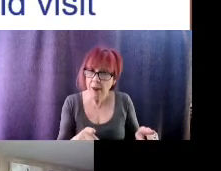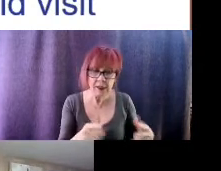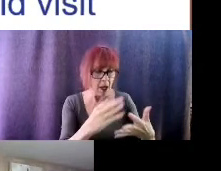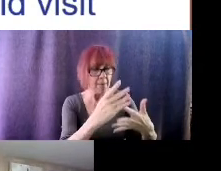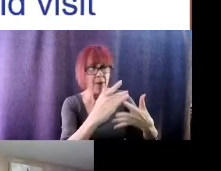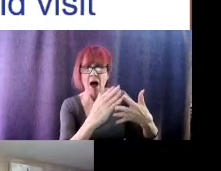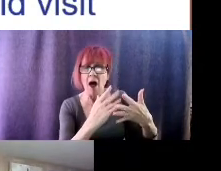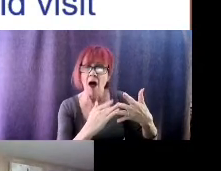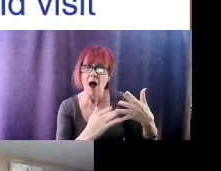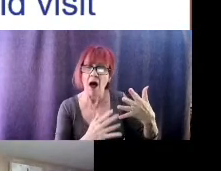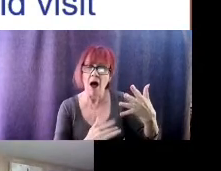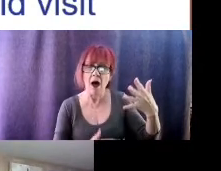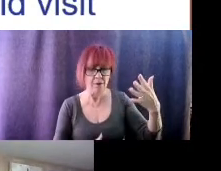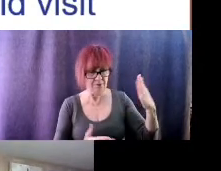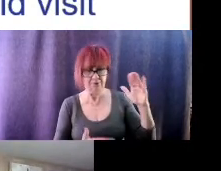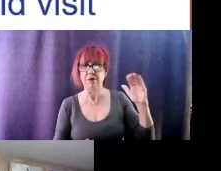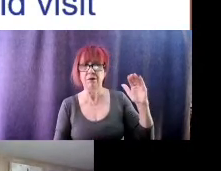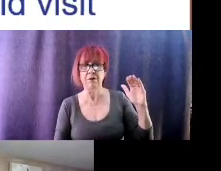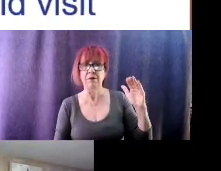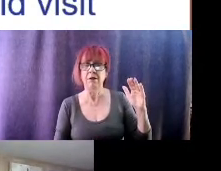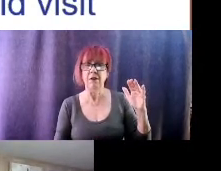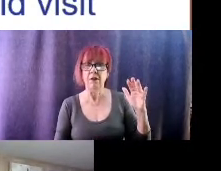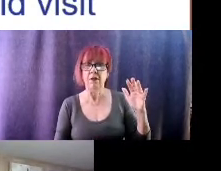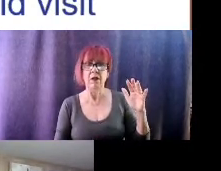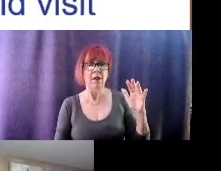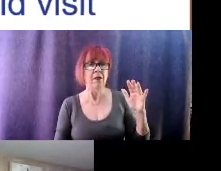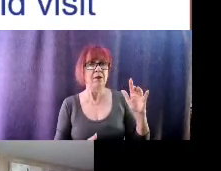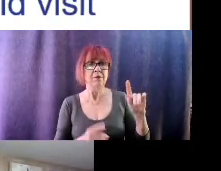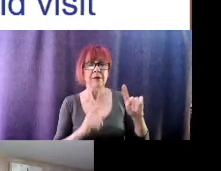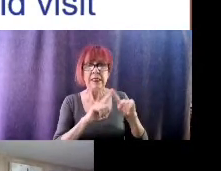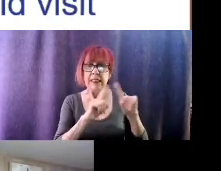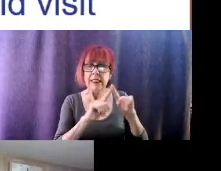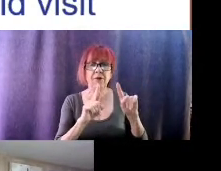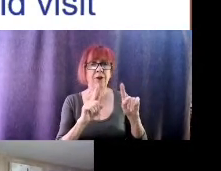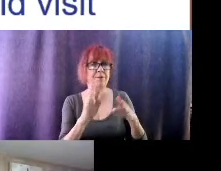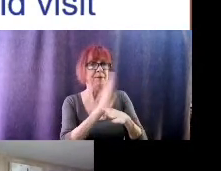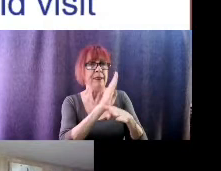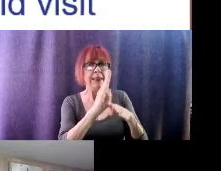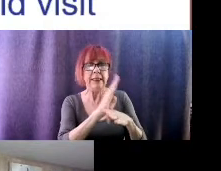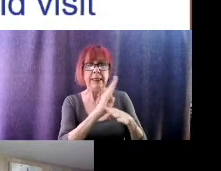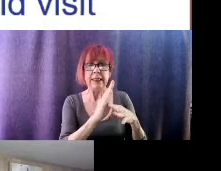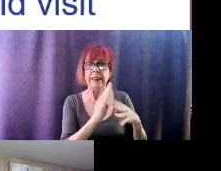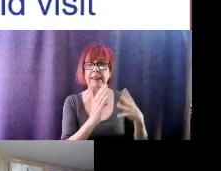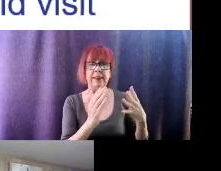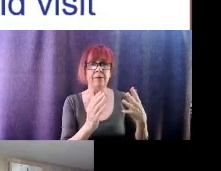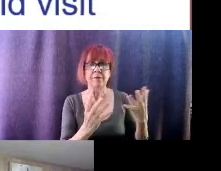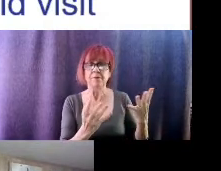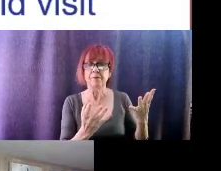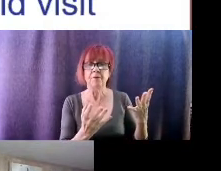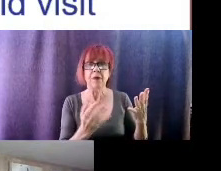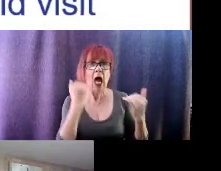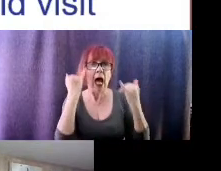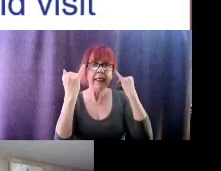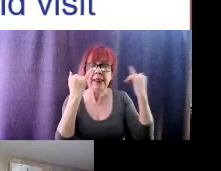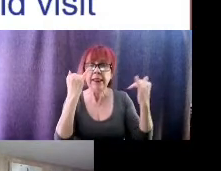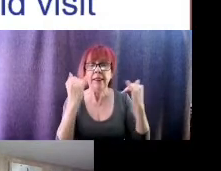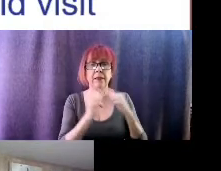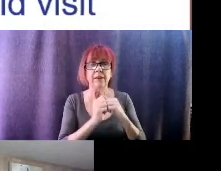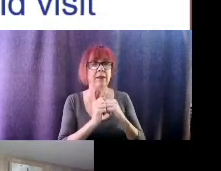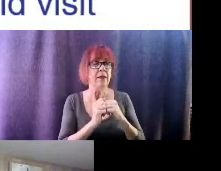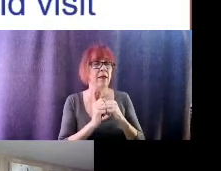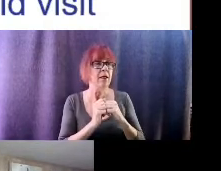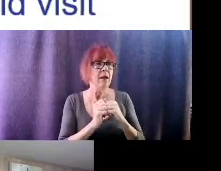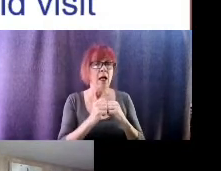page long, legal pad filled up with ideas, because you